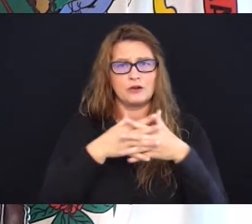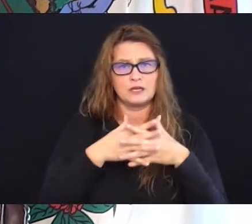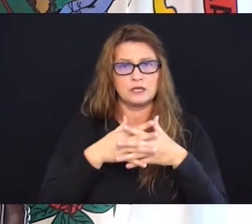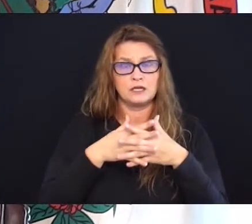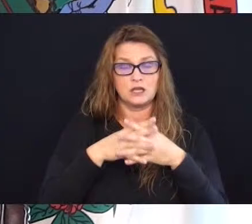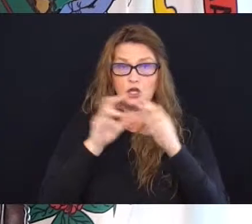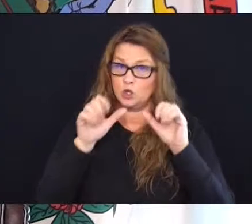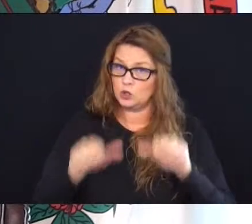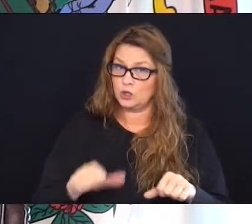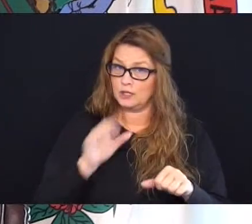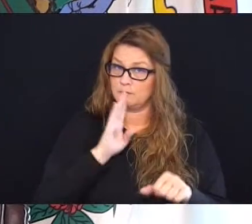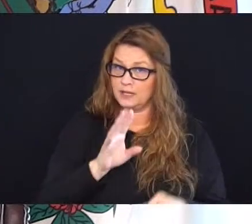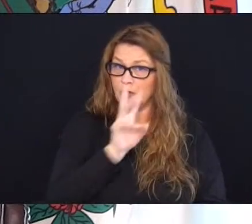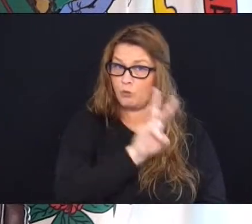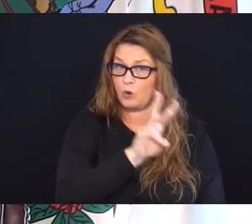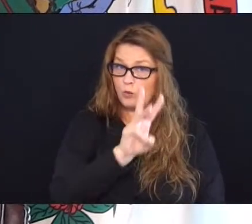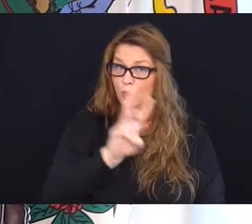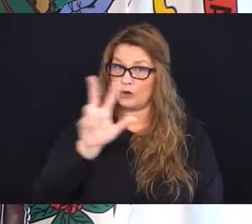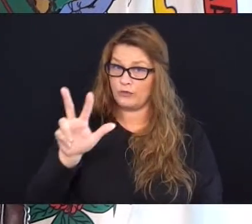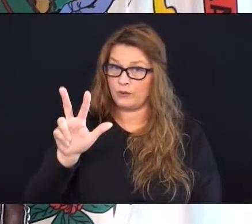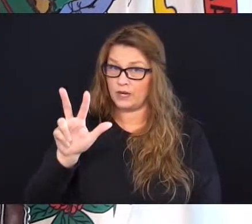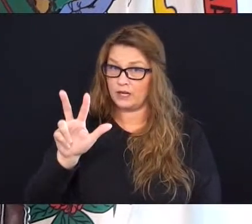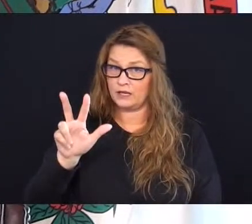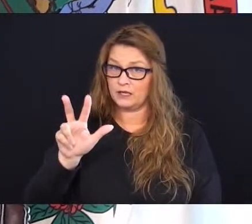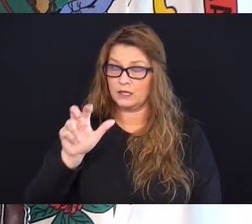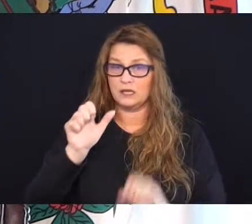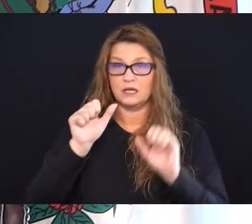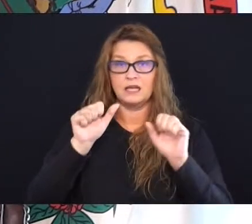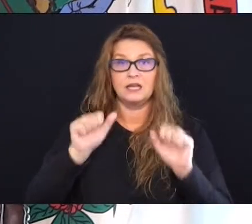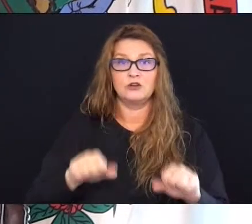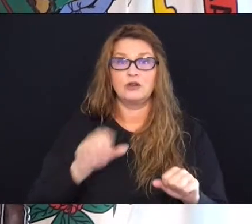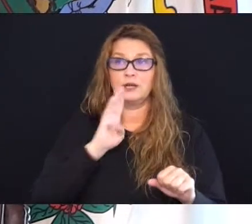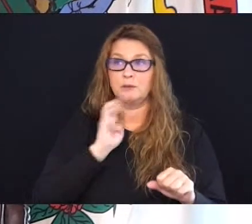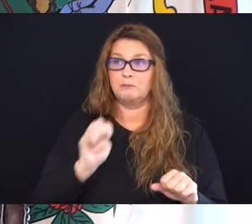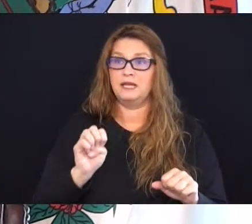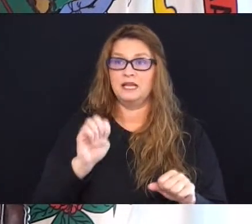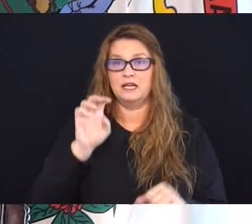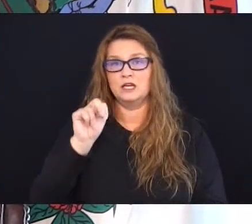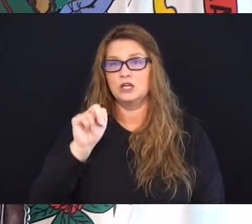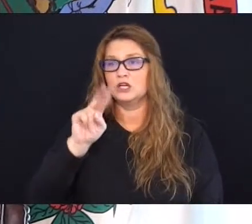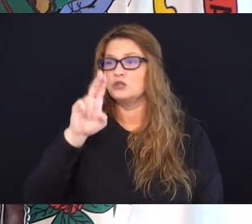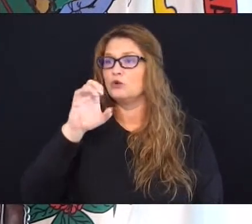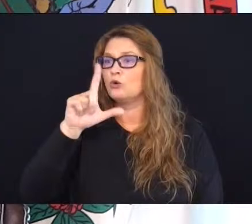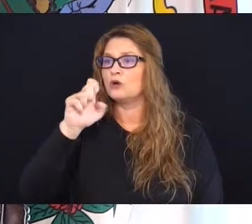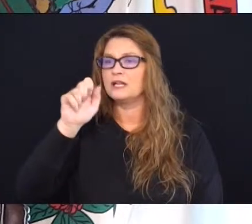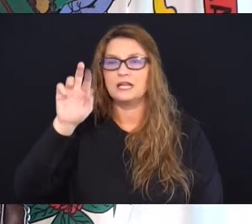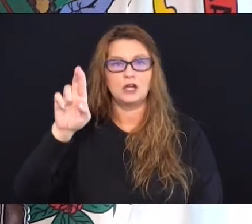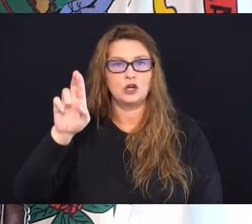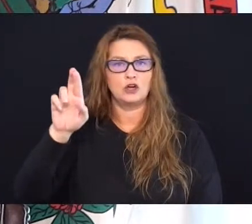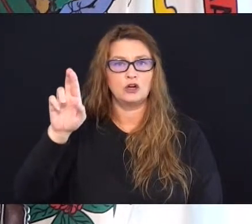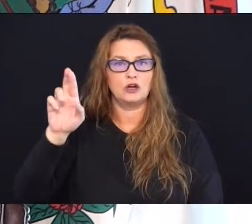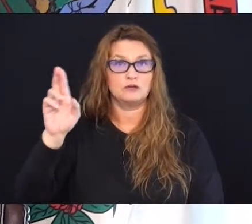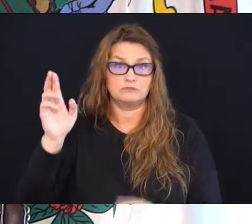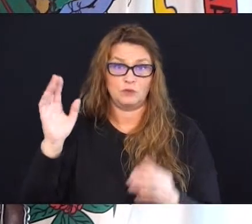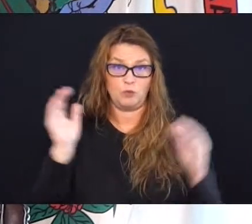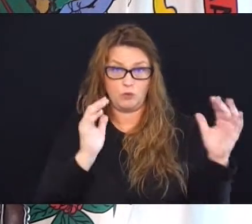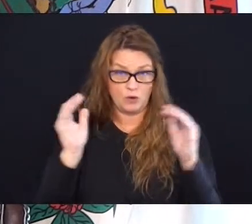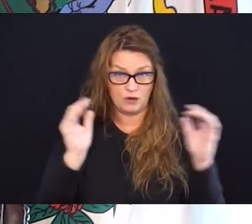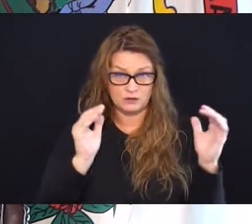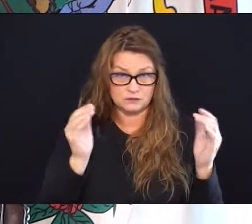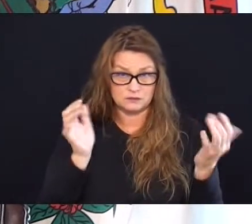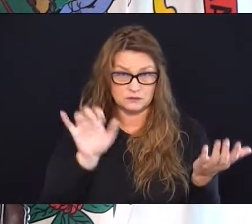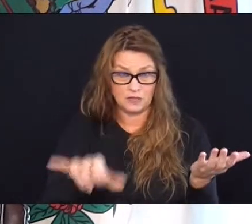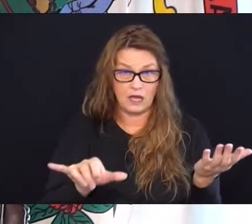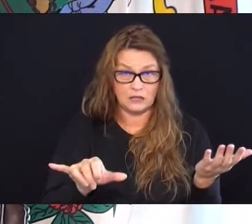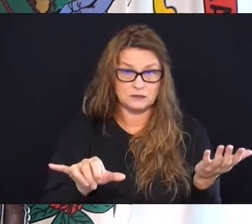World War III. It could lead to a nuclear blast somewhere, or maybe a lot of them. Absolutely,